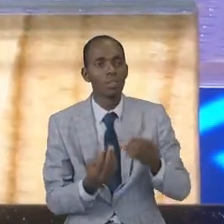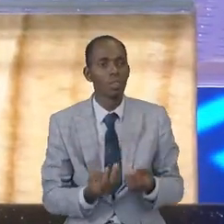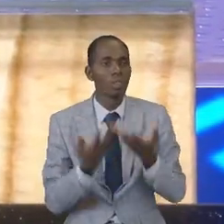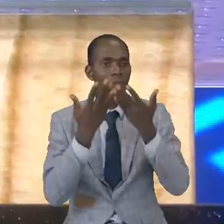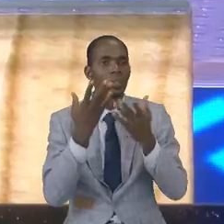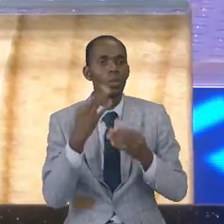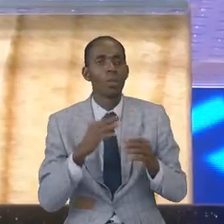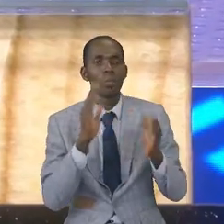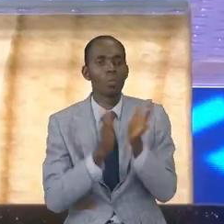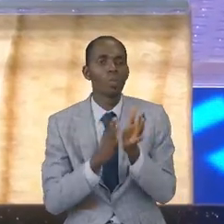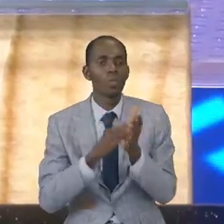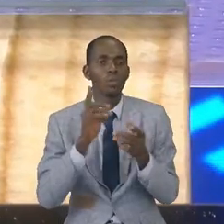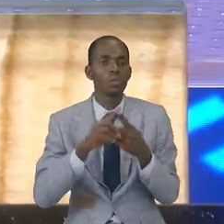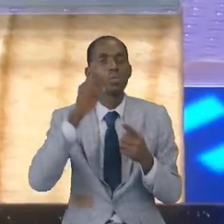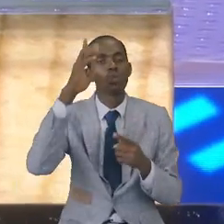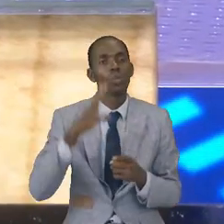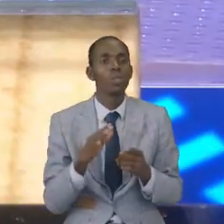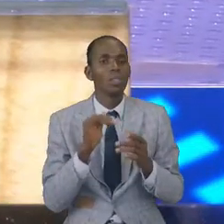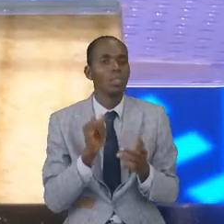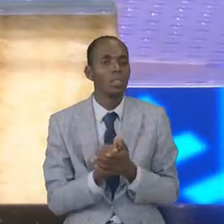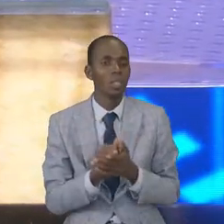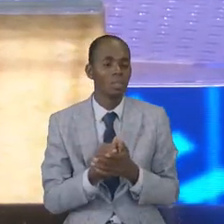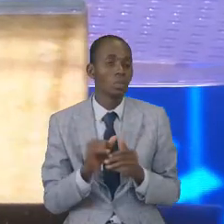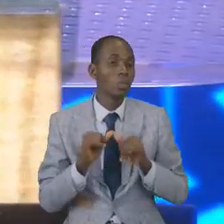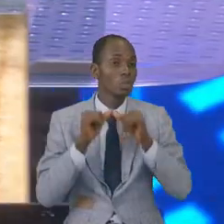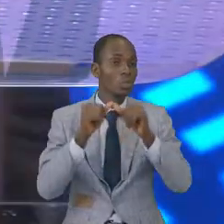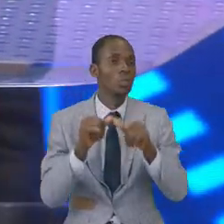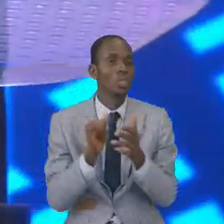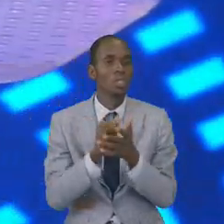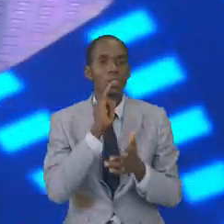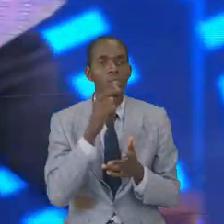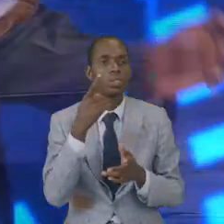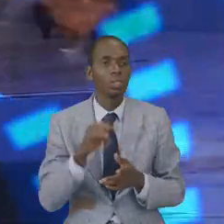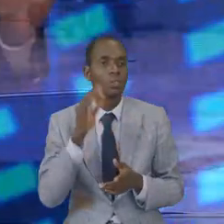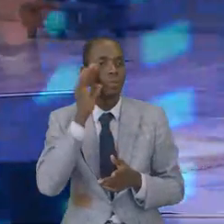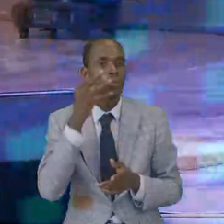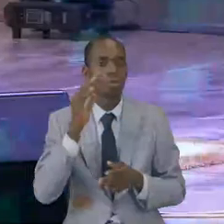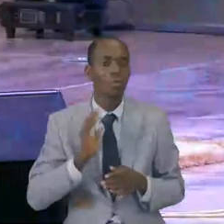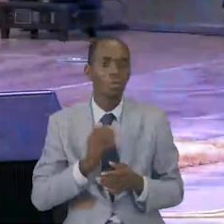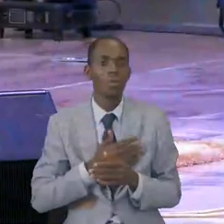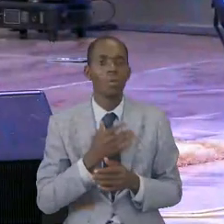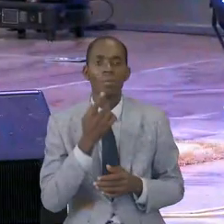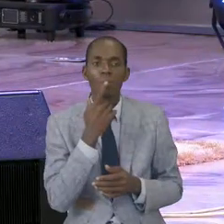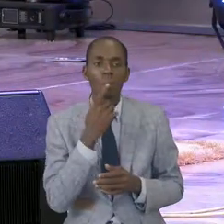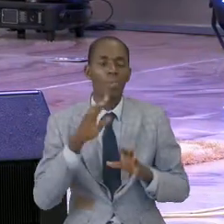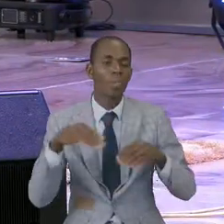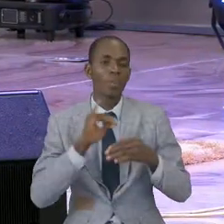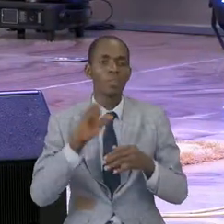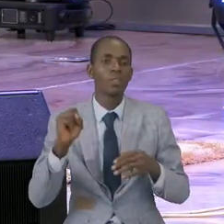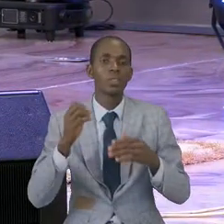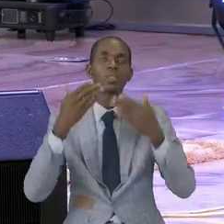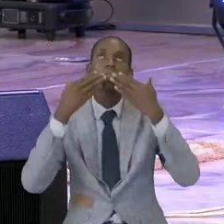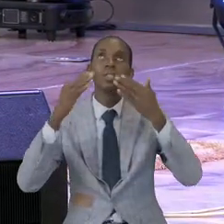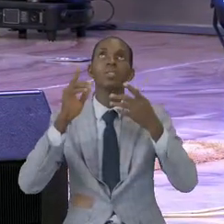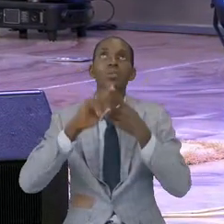to God continually, that is the fruit of our lips, giving thanks to his